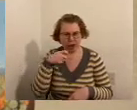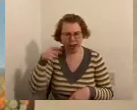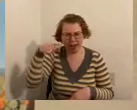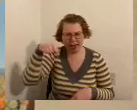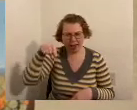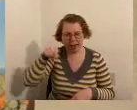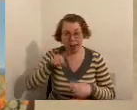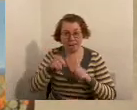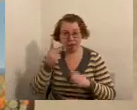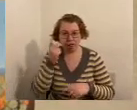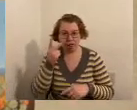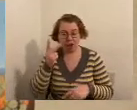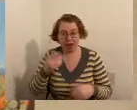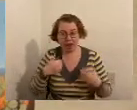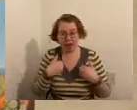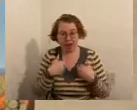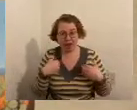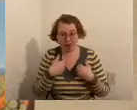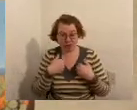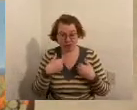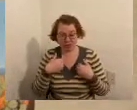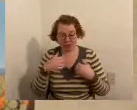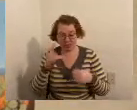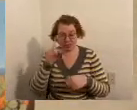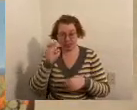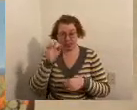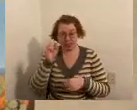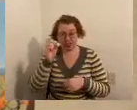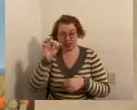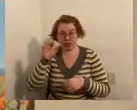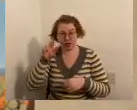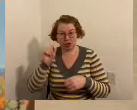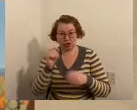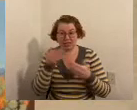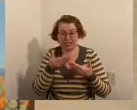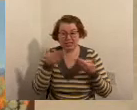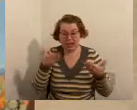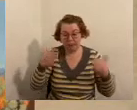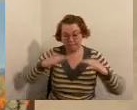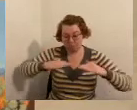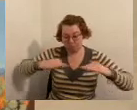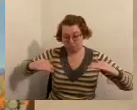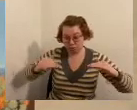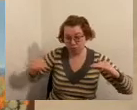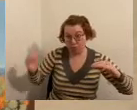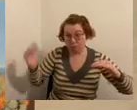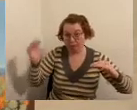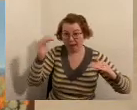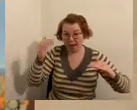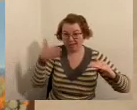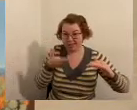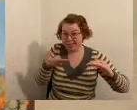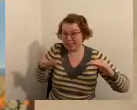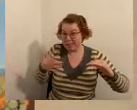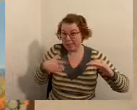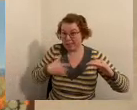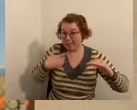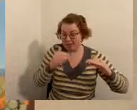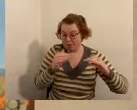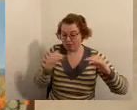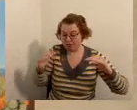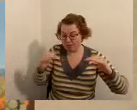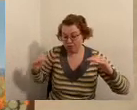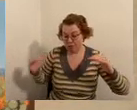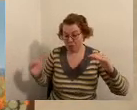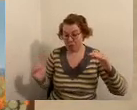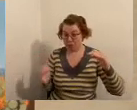look, there are animals in the desert. Some of them are above ground, some of them are underground. I